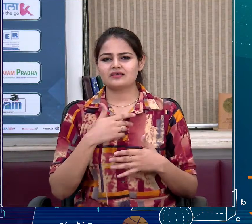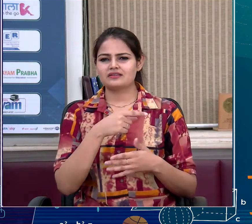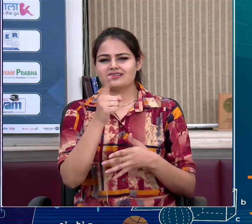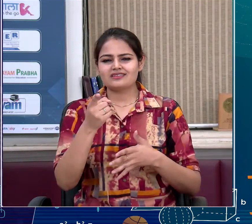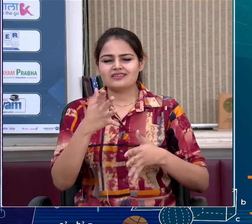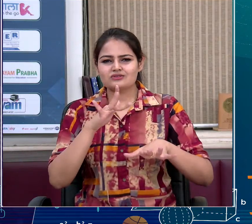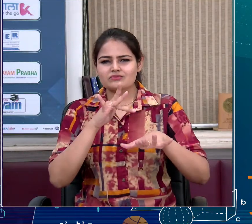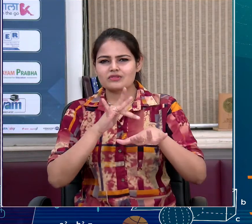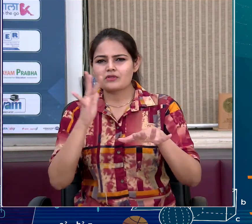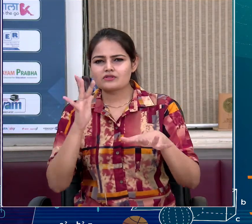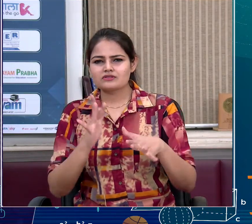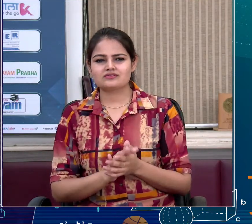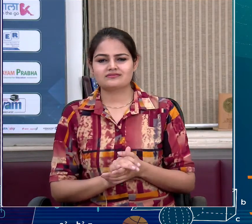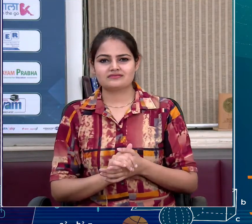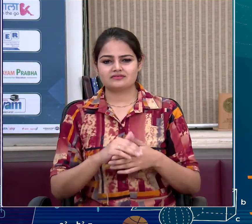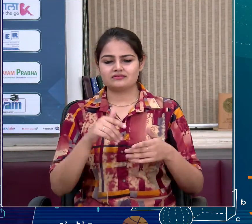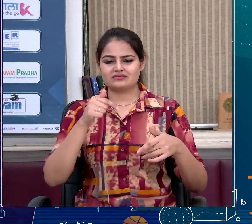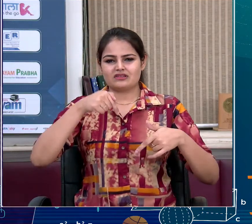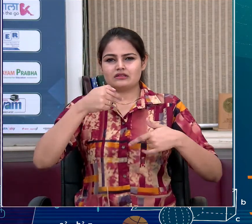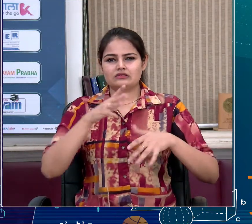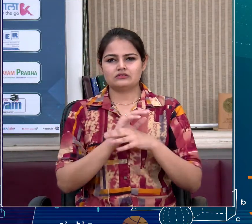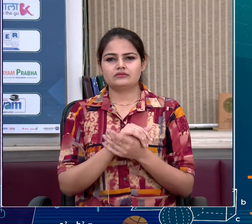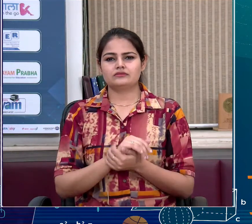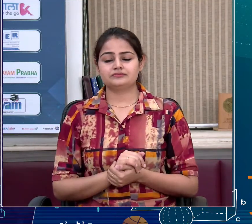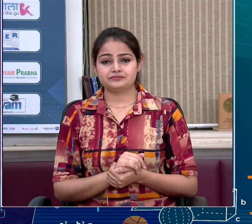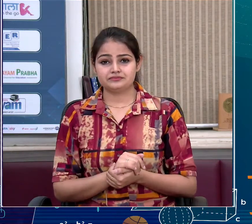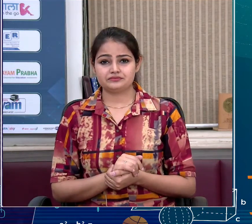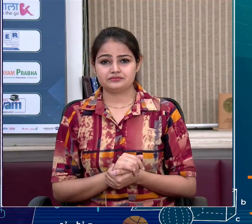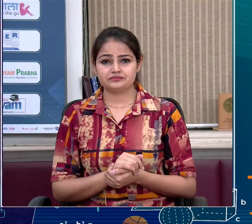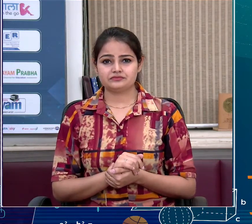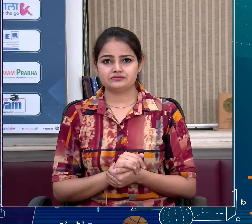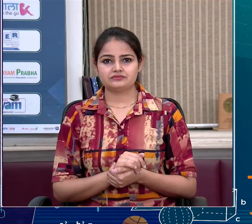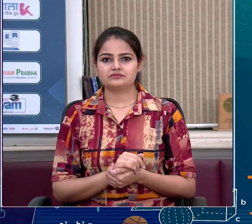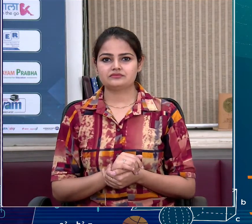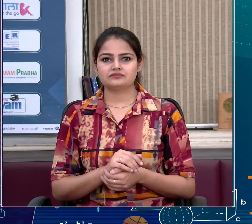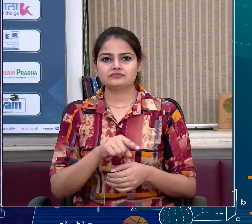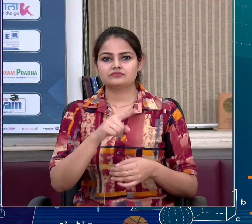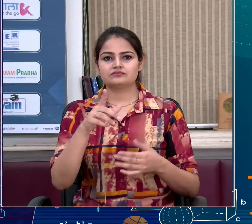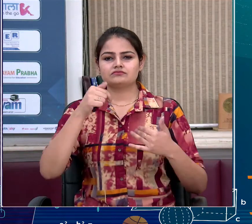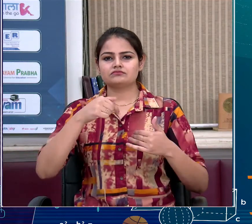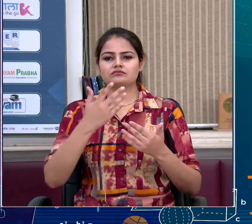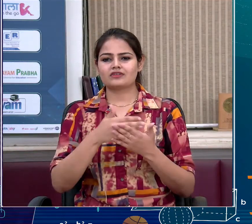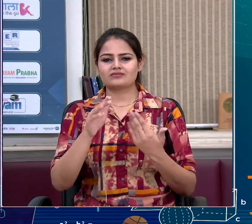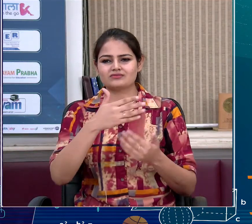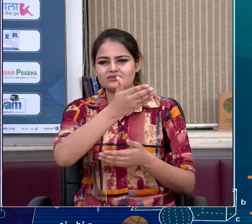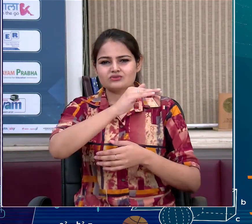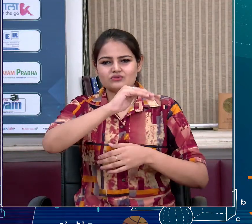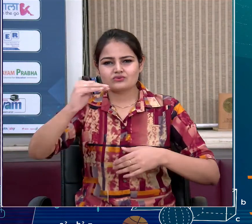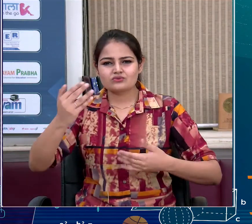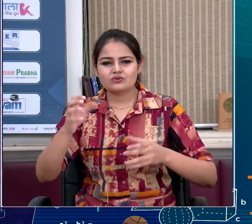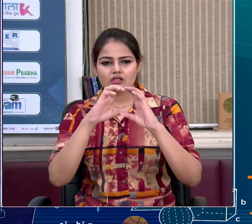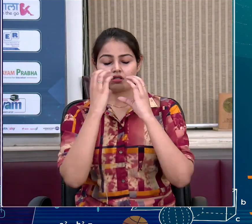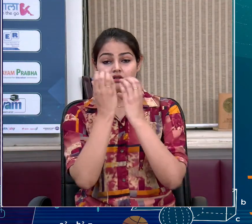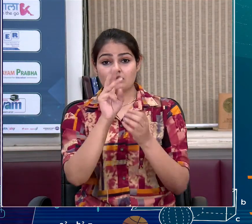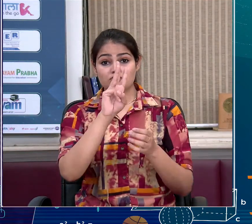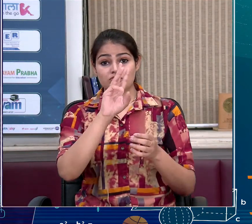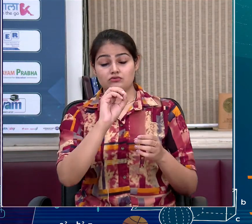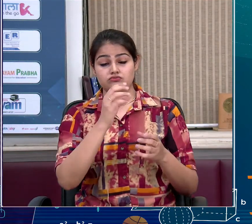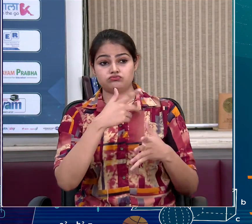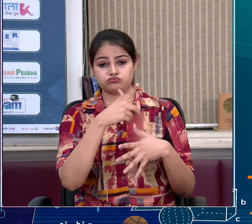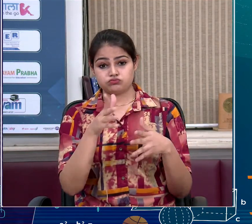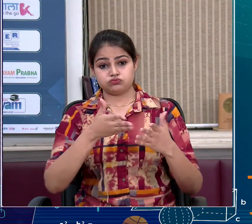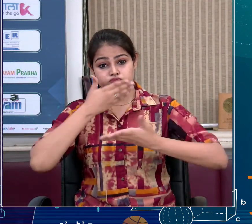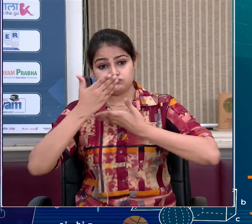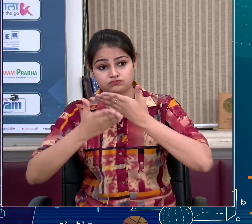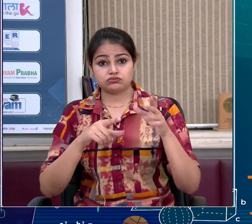sensitive. Maybe at a time we will not be able to, cater to 30 children, but yes, we can make that